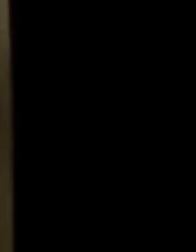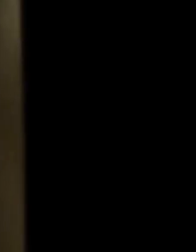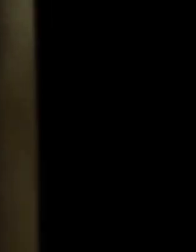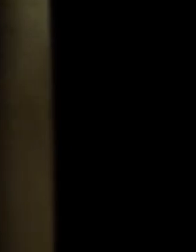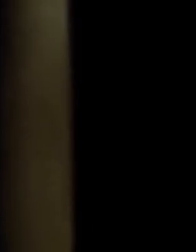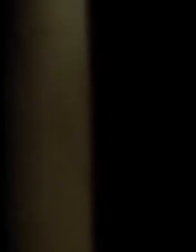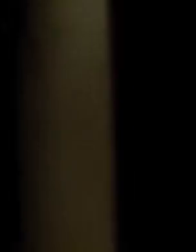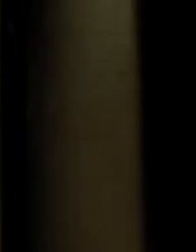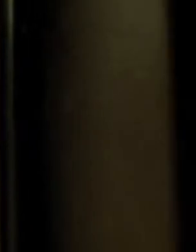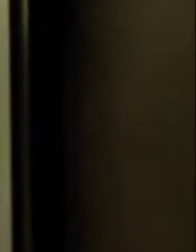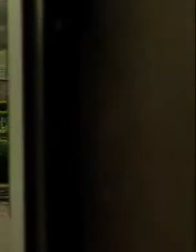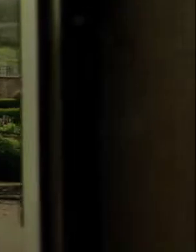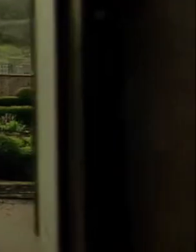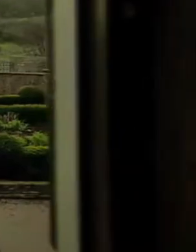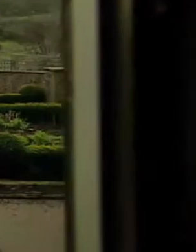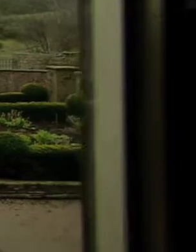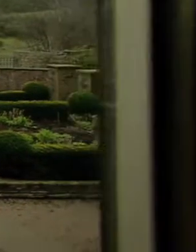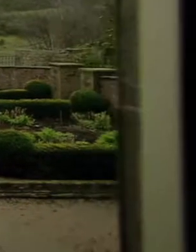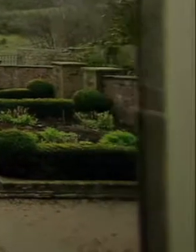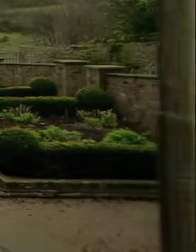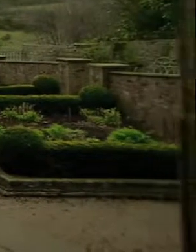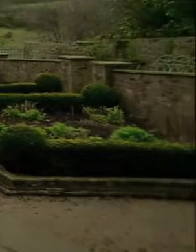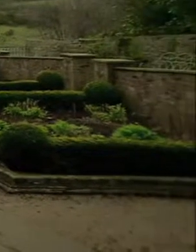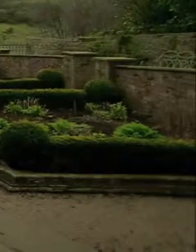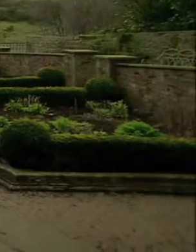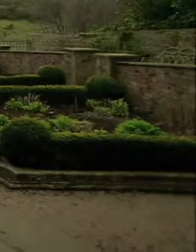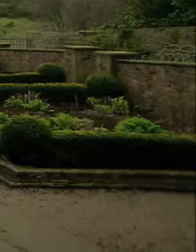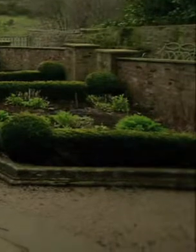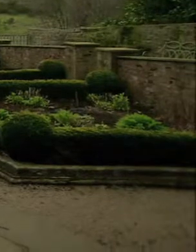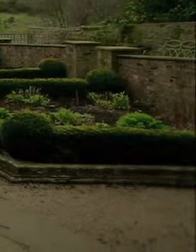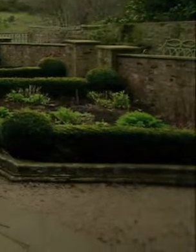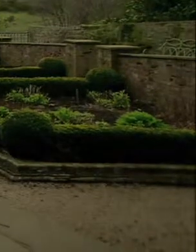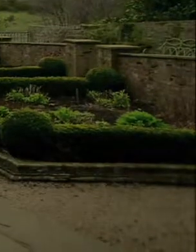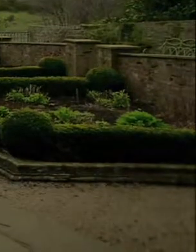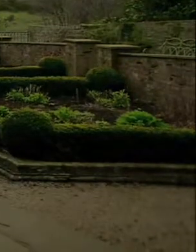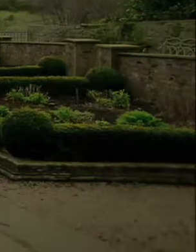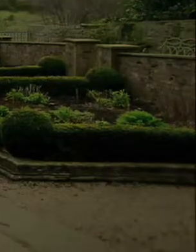in the Georgian landscape and experience a taste of life in the early 19th century.